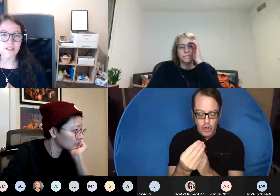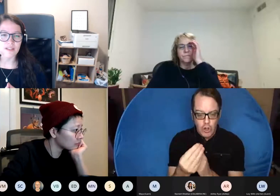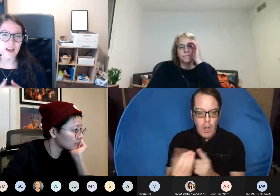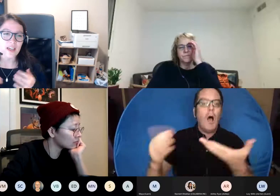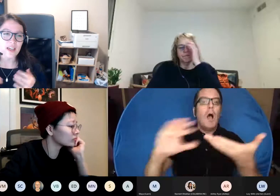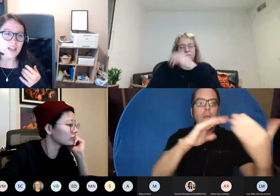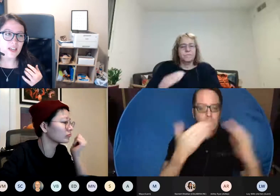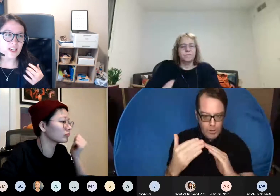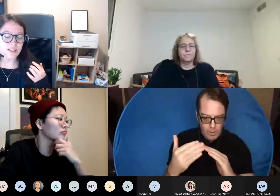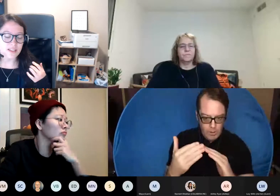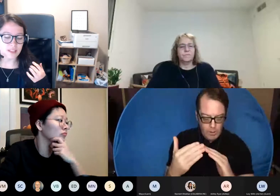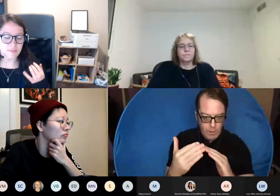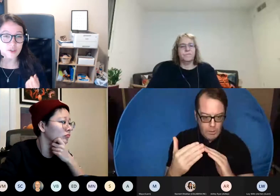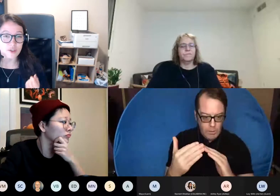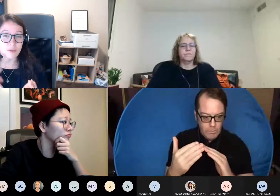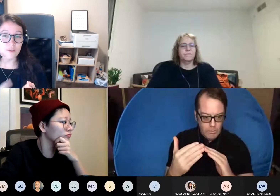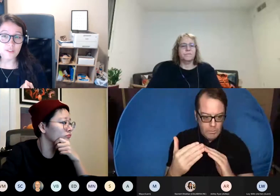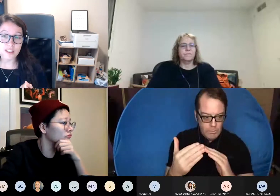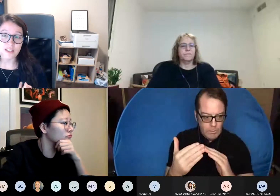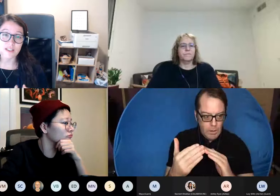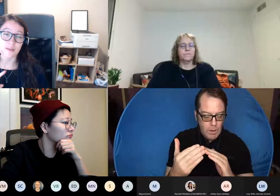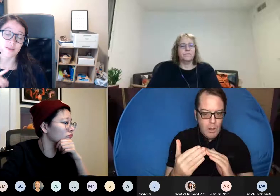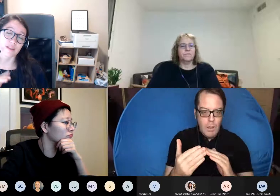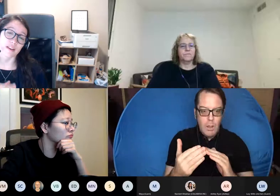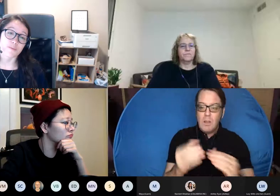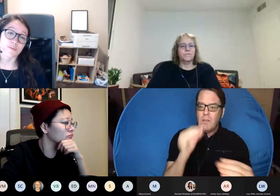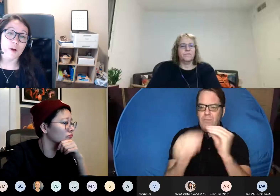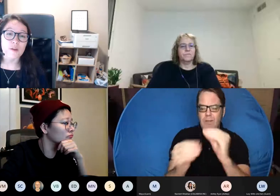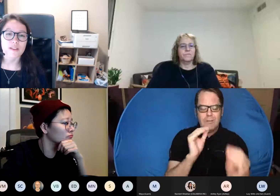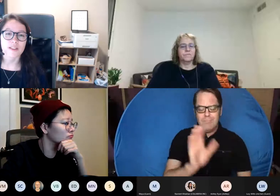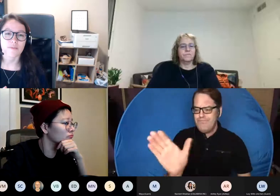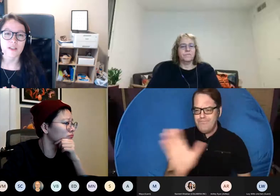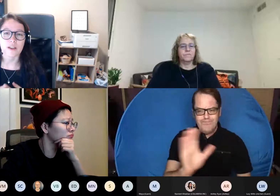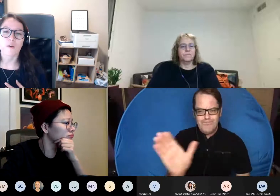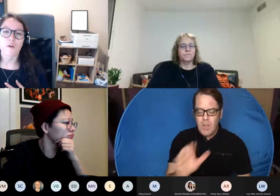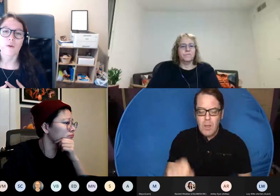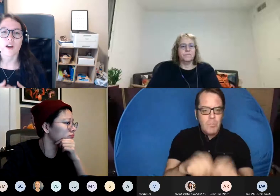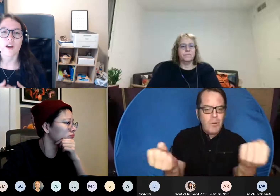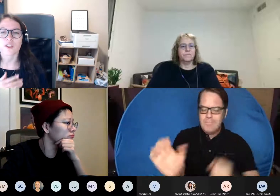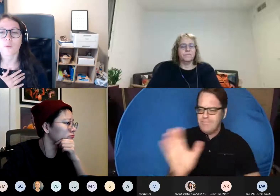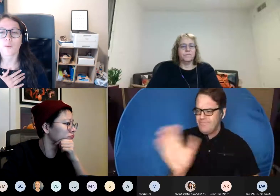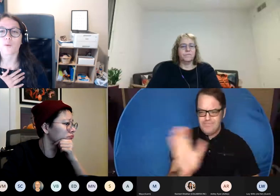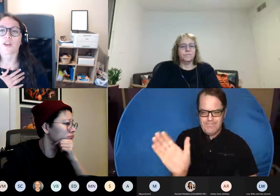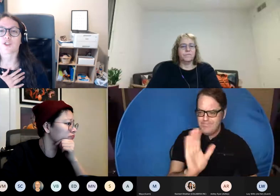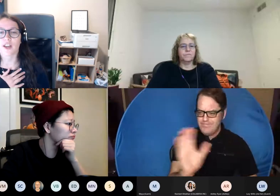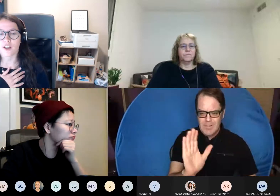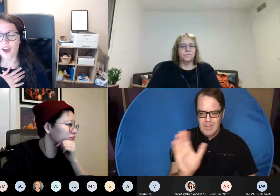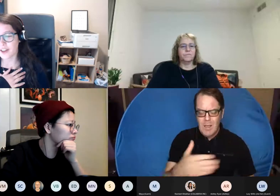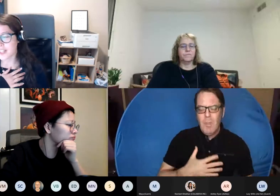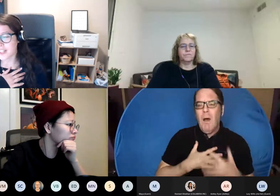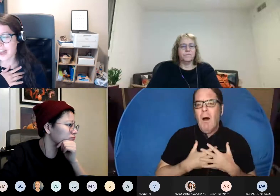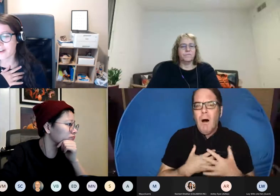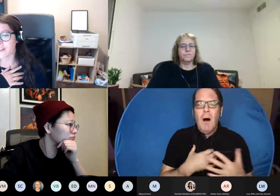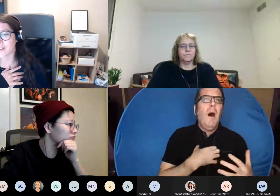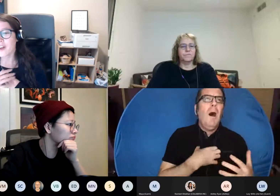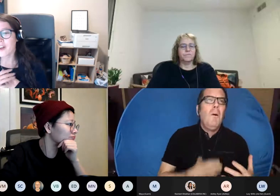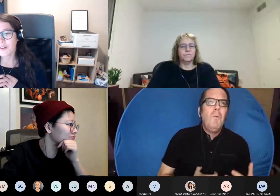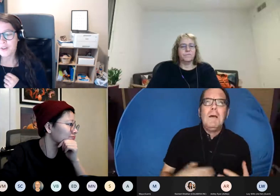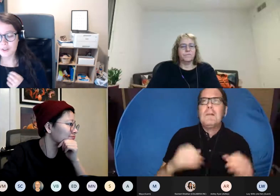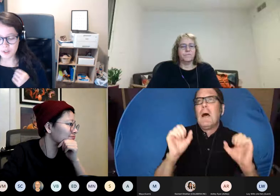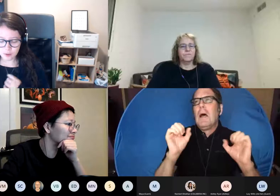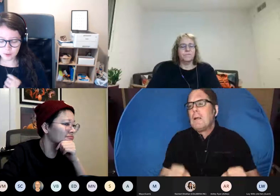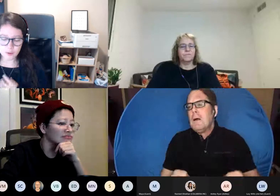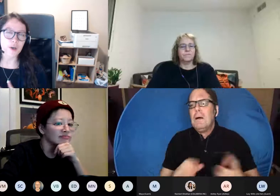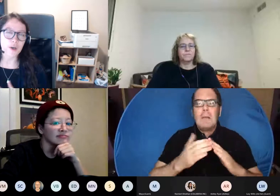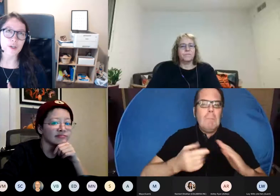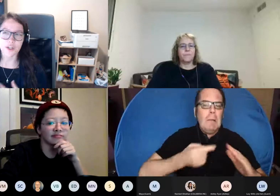as something that is something to be fixed, something that is broken, something that, oh my gosh, I wish I didn't have this,